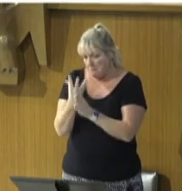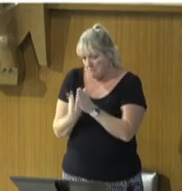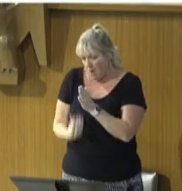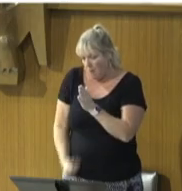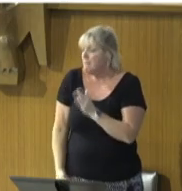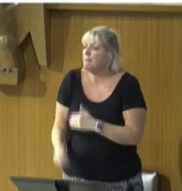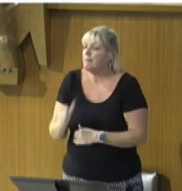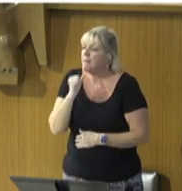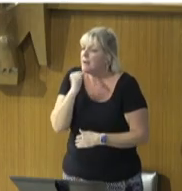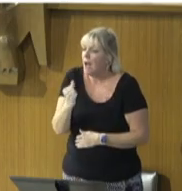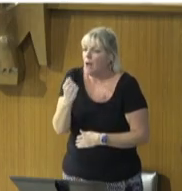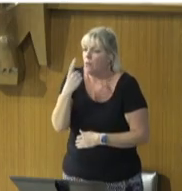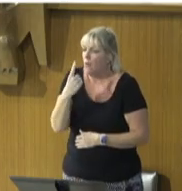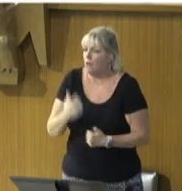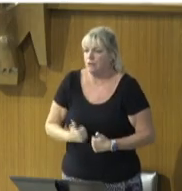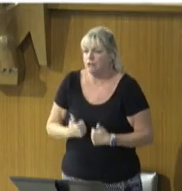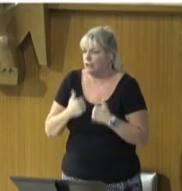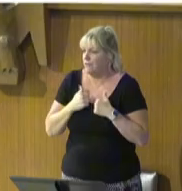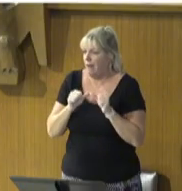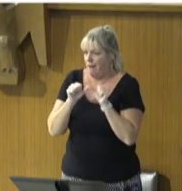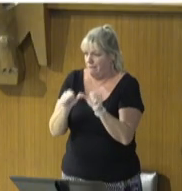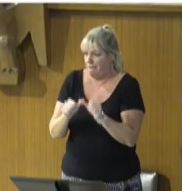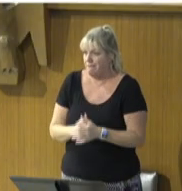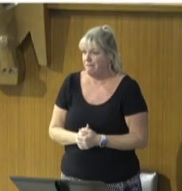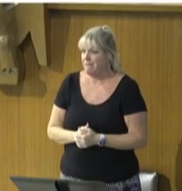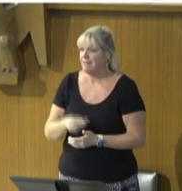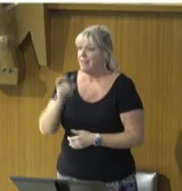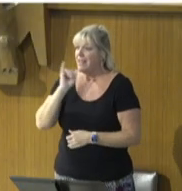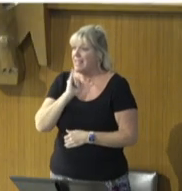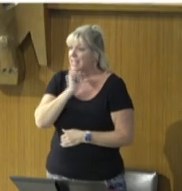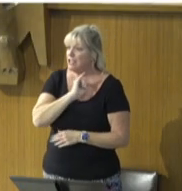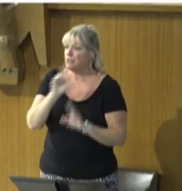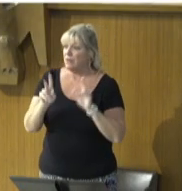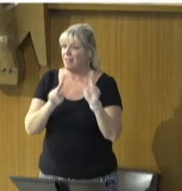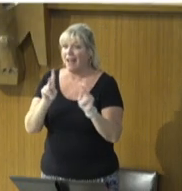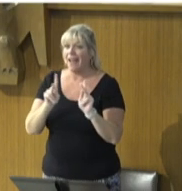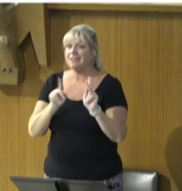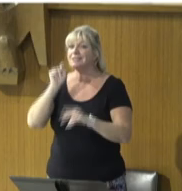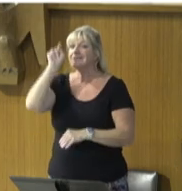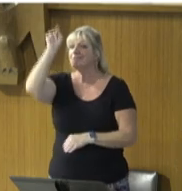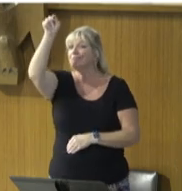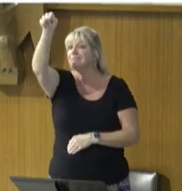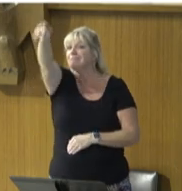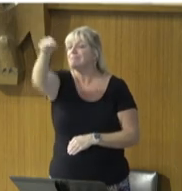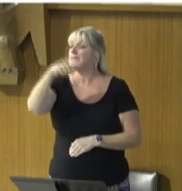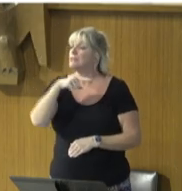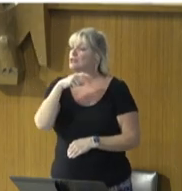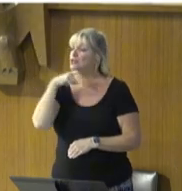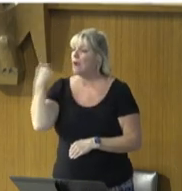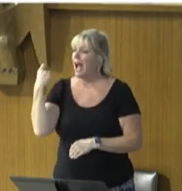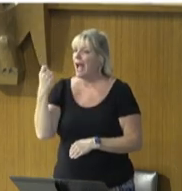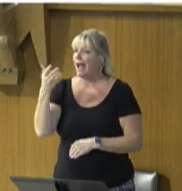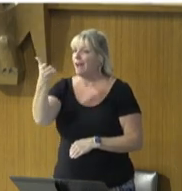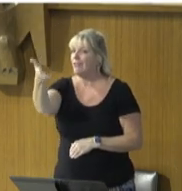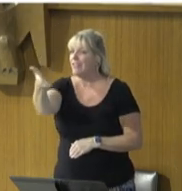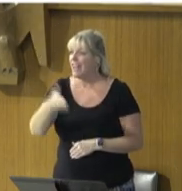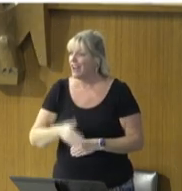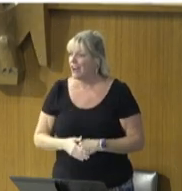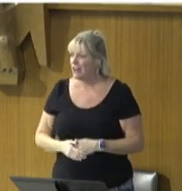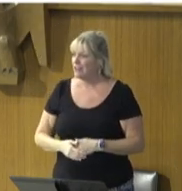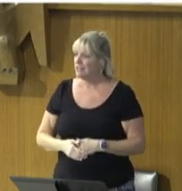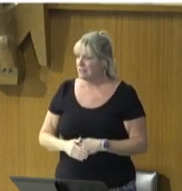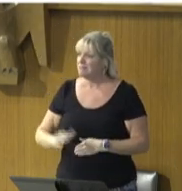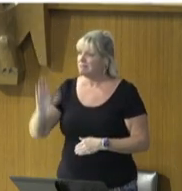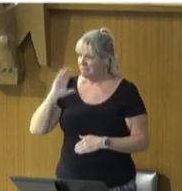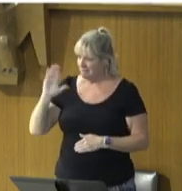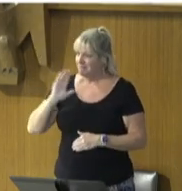one of them remained. But the Israelites walked on dry ground through the sea, the waters forming a wall